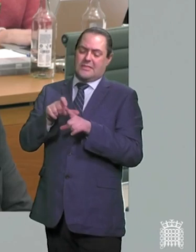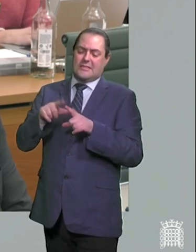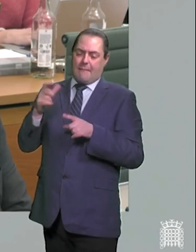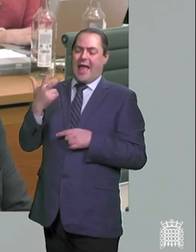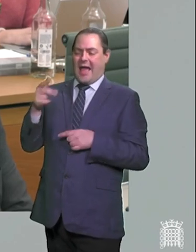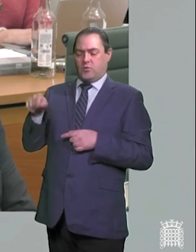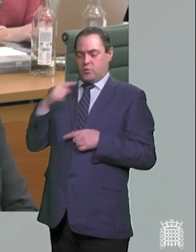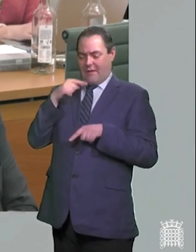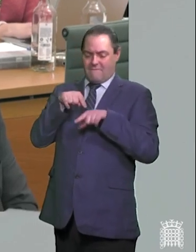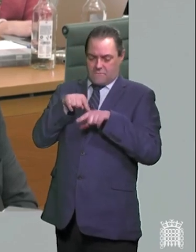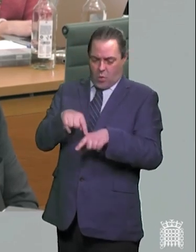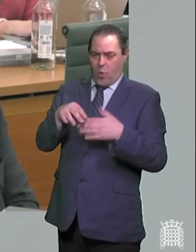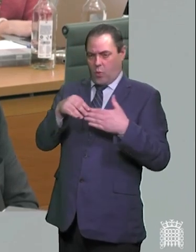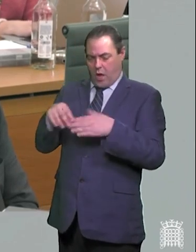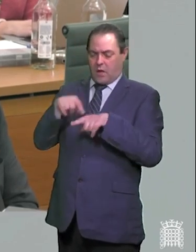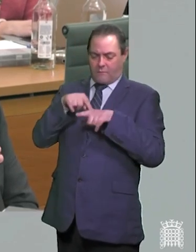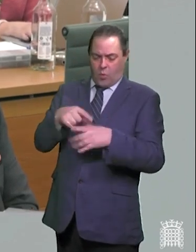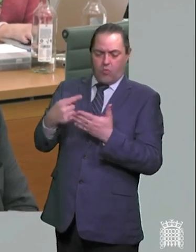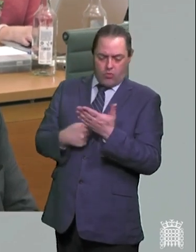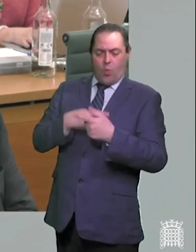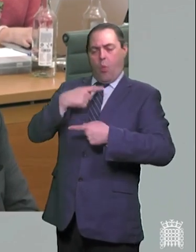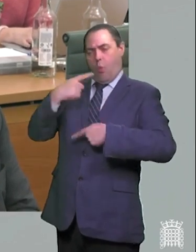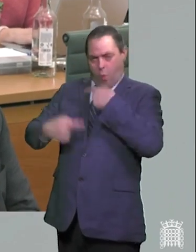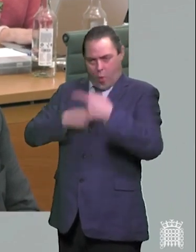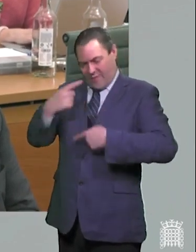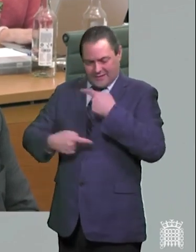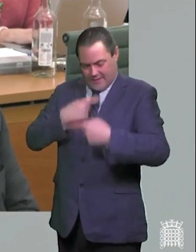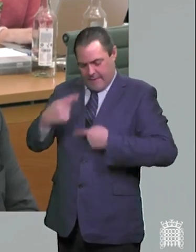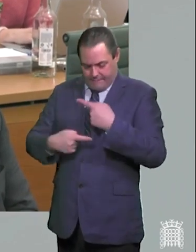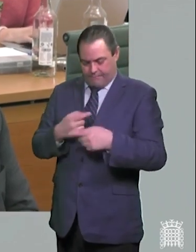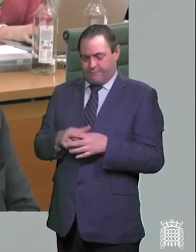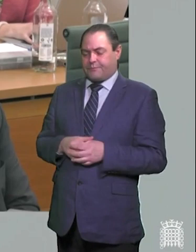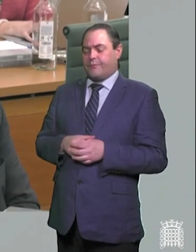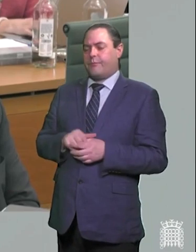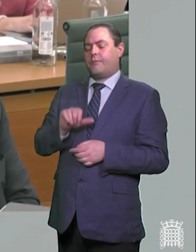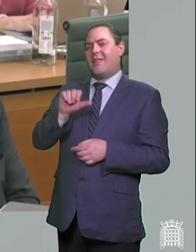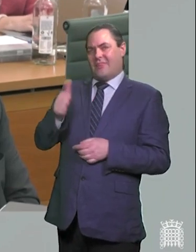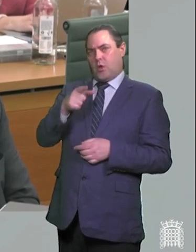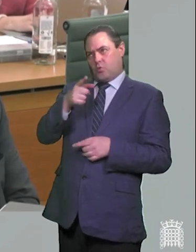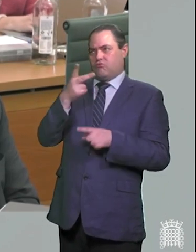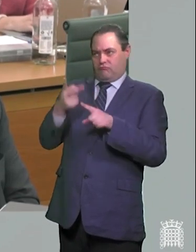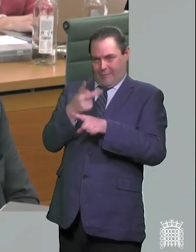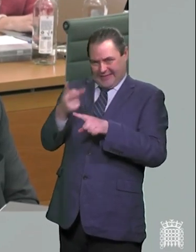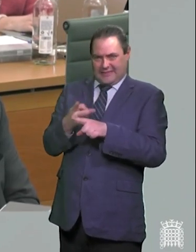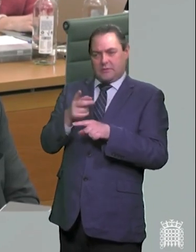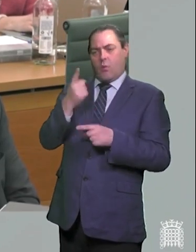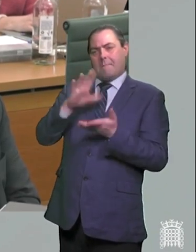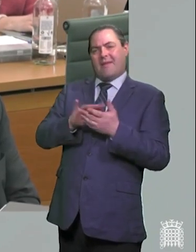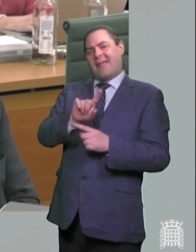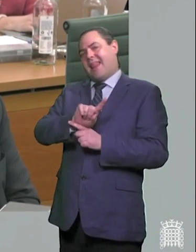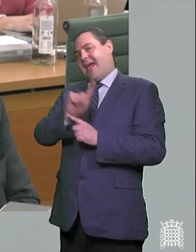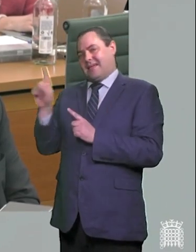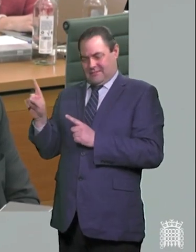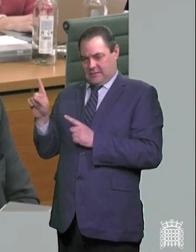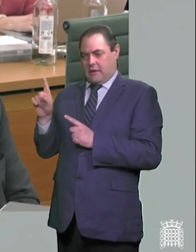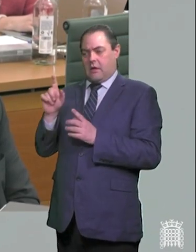guidance was followed and the rules were followed at all times in Downing Street, you then reiterated this the following month. You told the House at